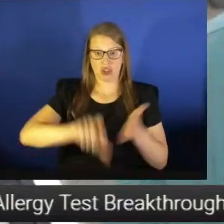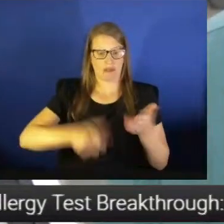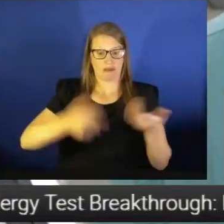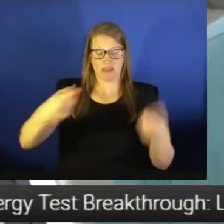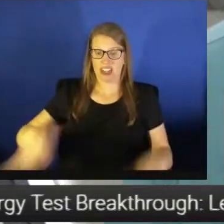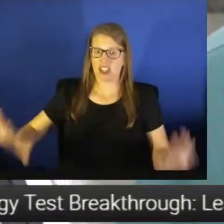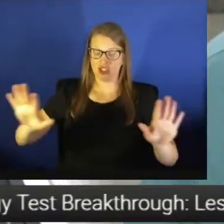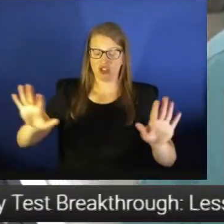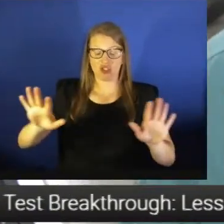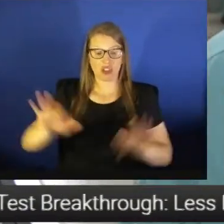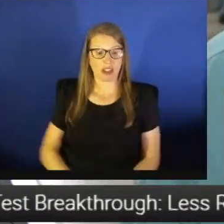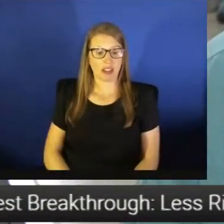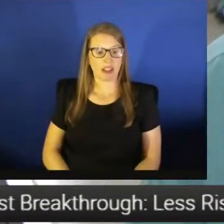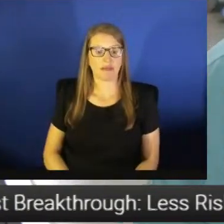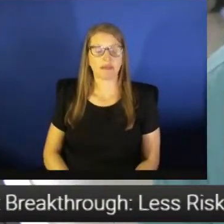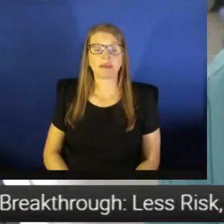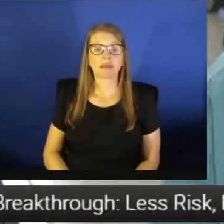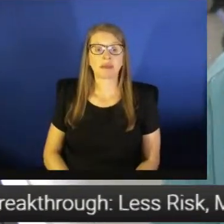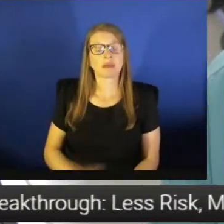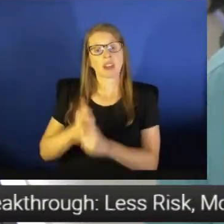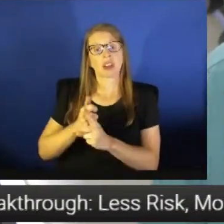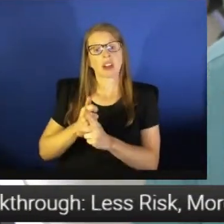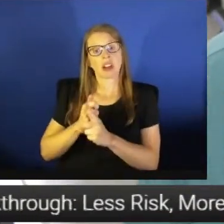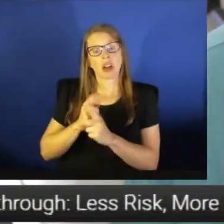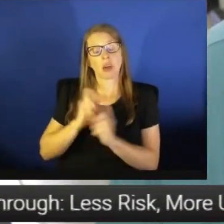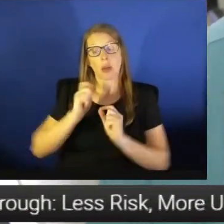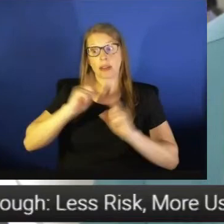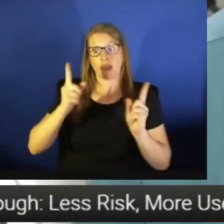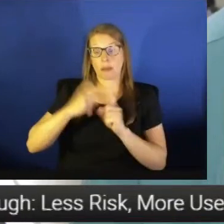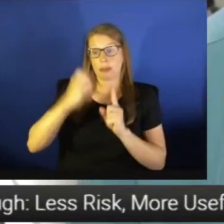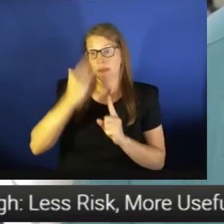that potentially when she wakes up from anesthesia, she can be